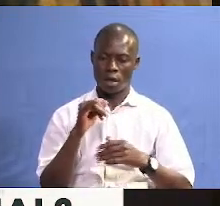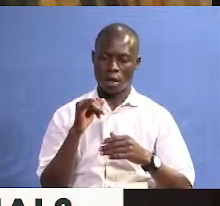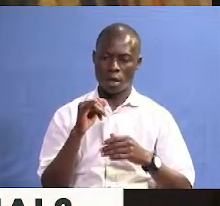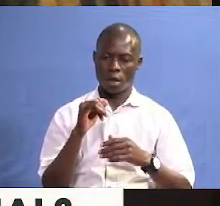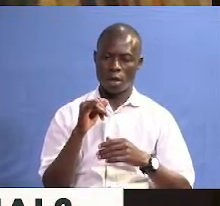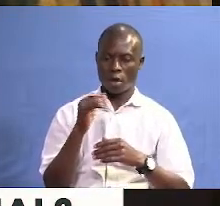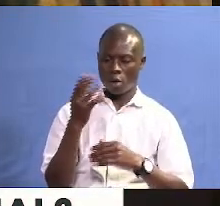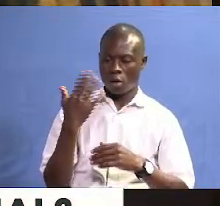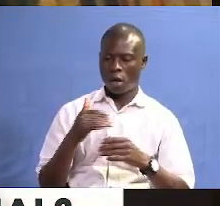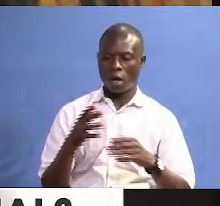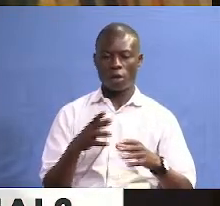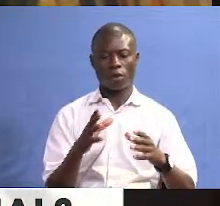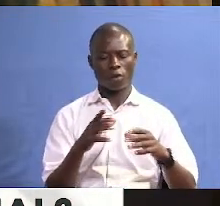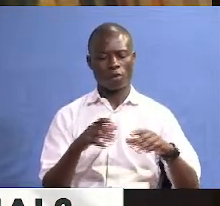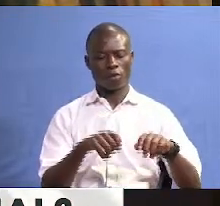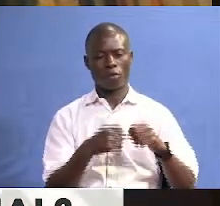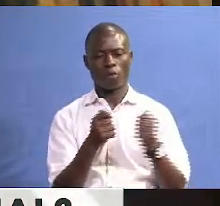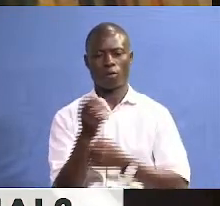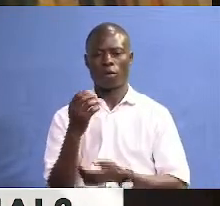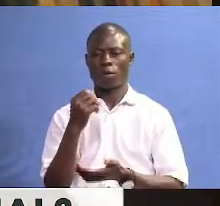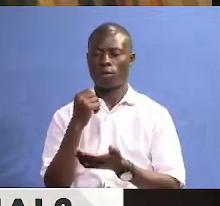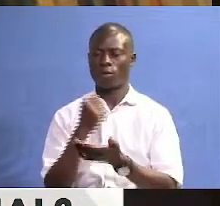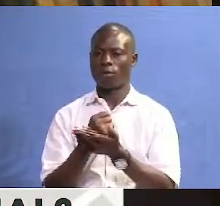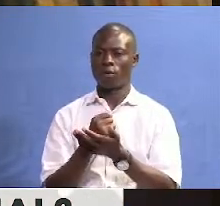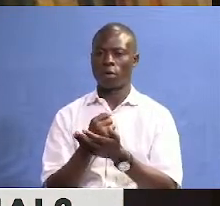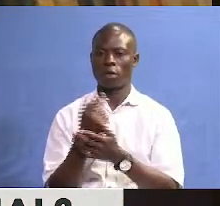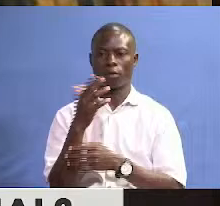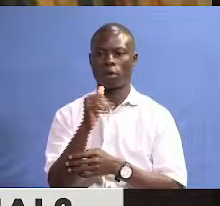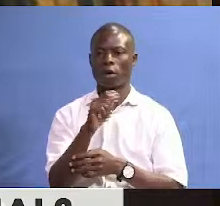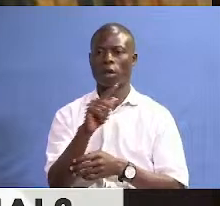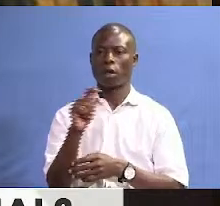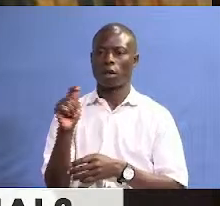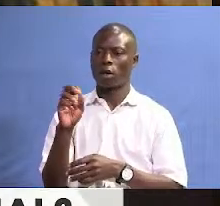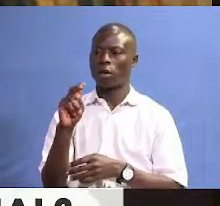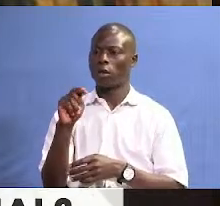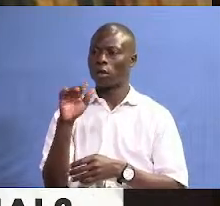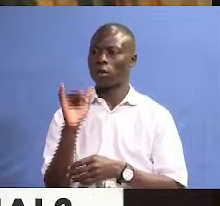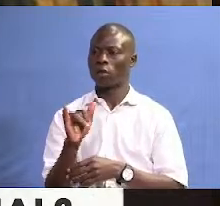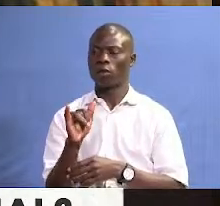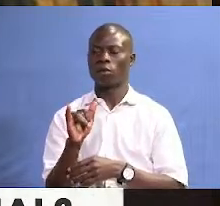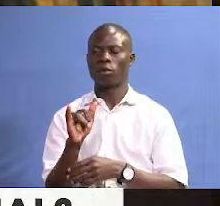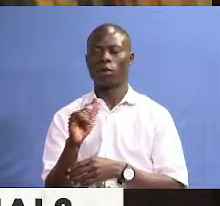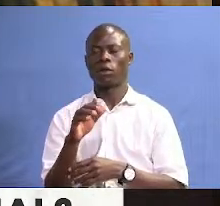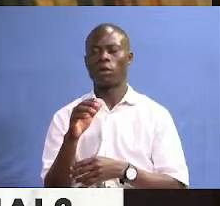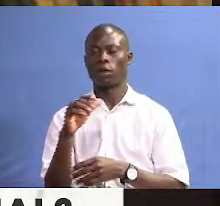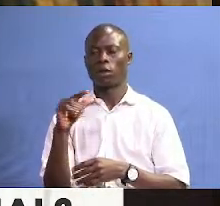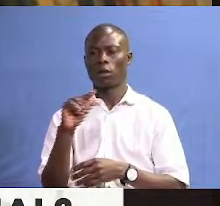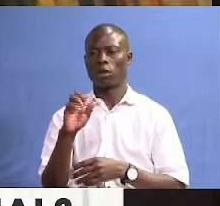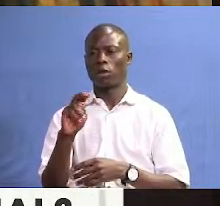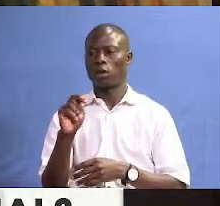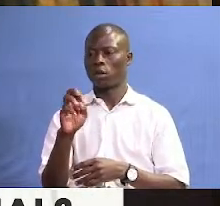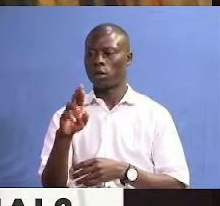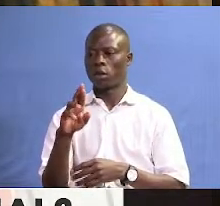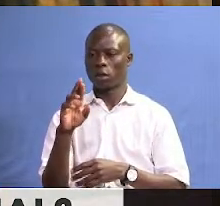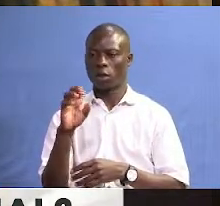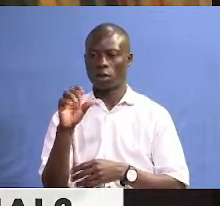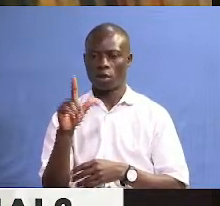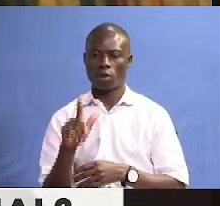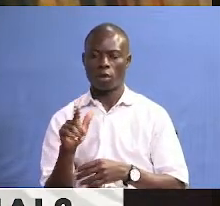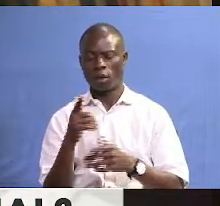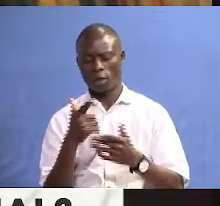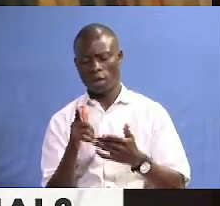the holder of the office of the Attorney General is treated under our Constitution under Article